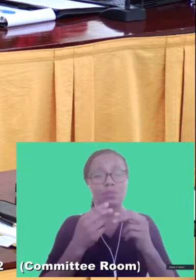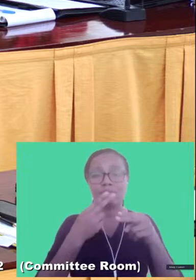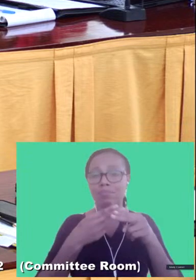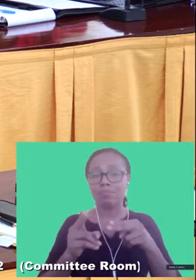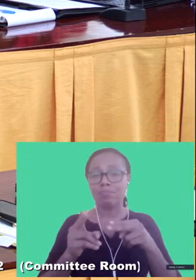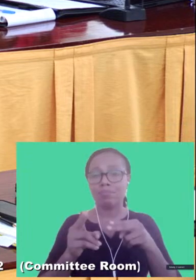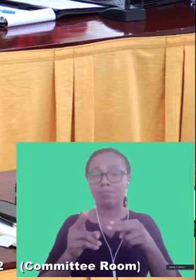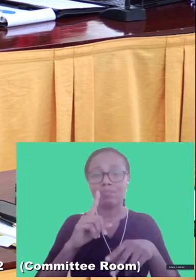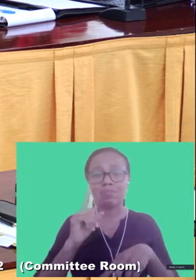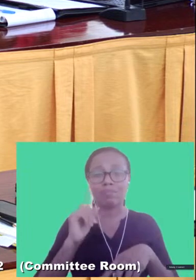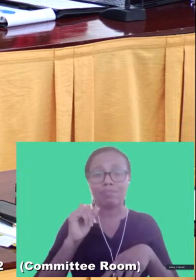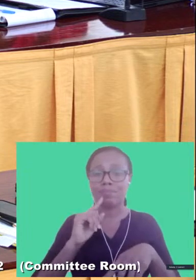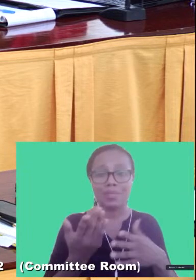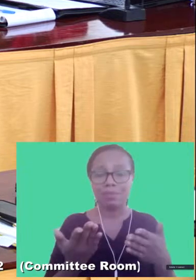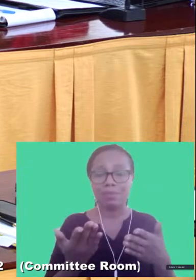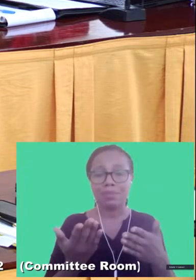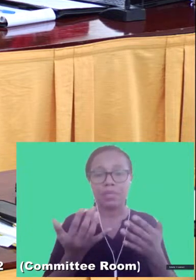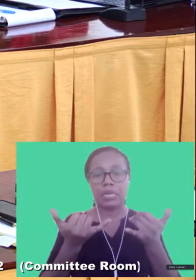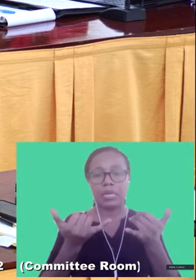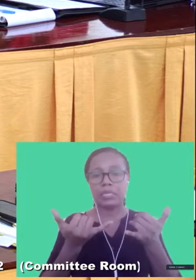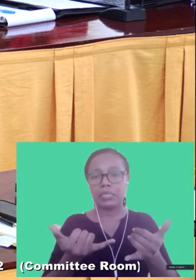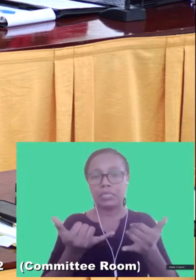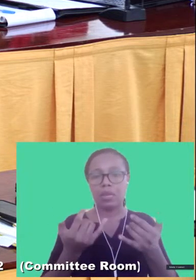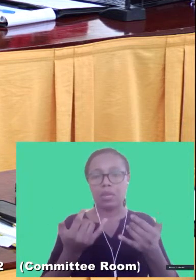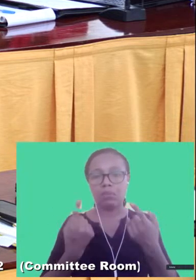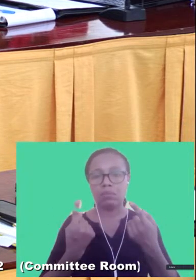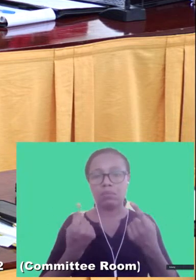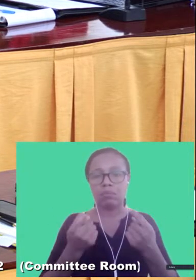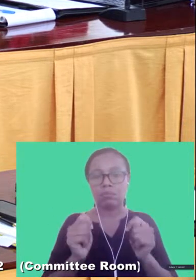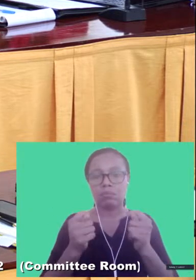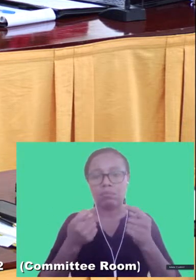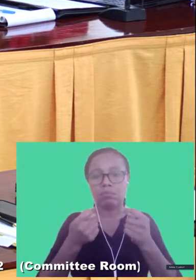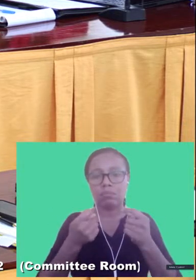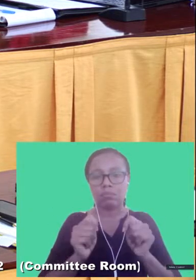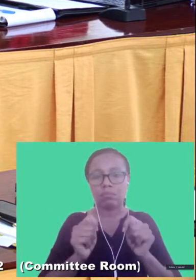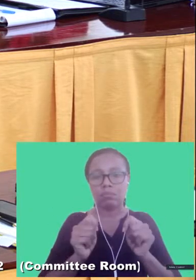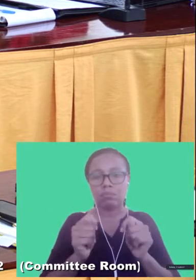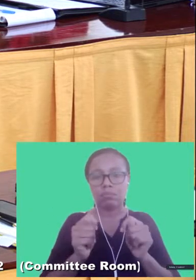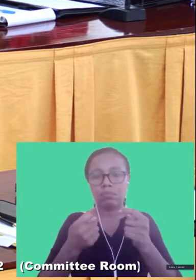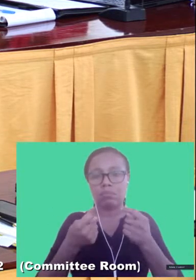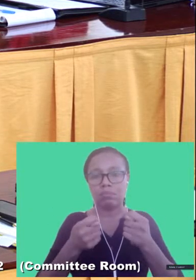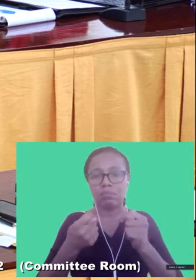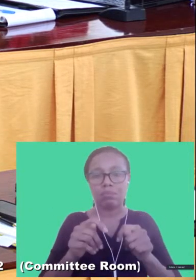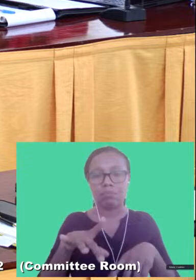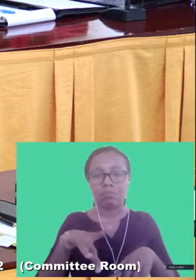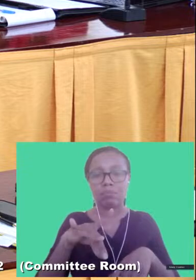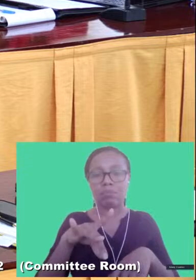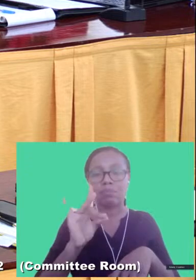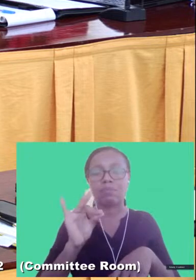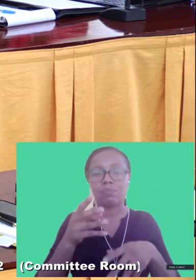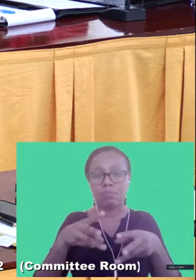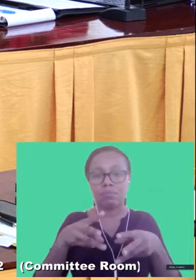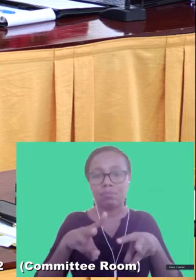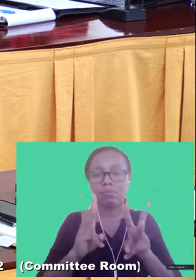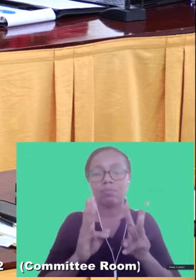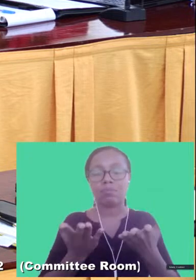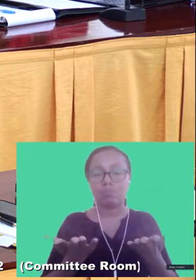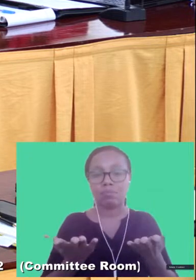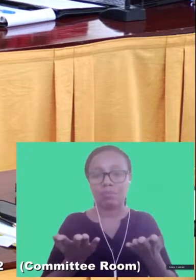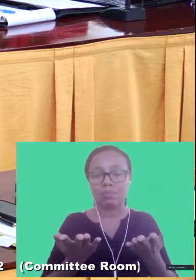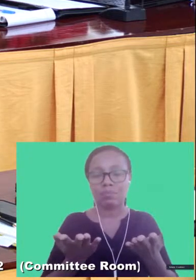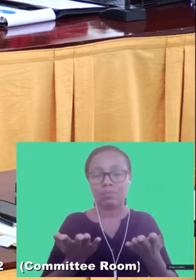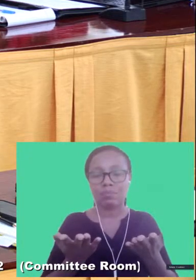Equally, I am happy to say that some of the partner agencies, for example, Fund